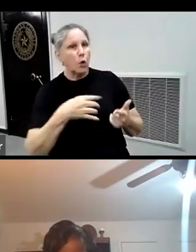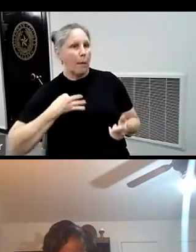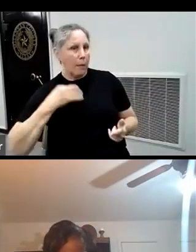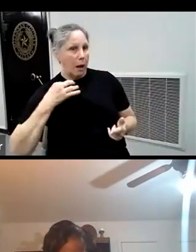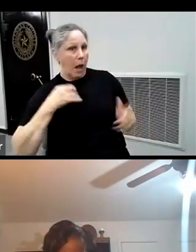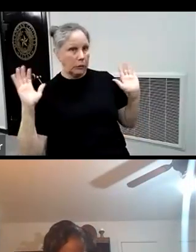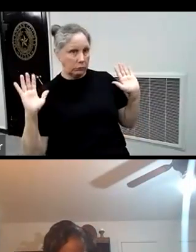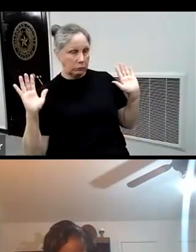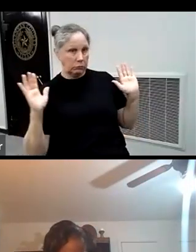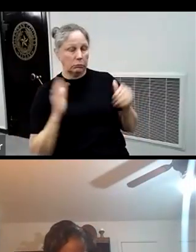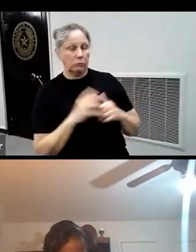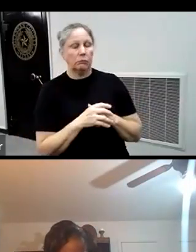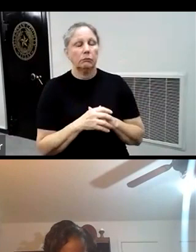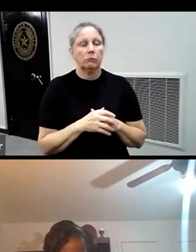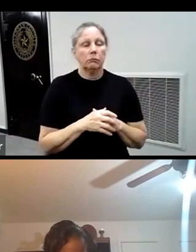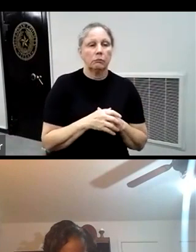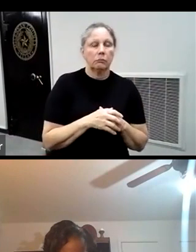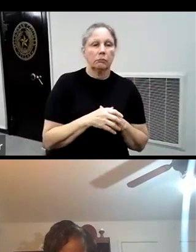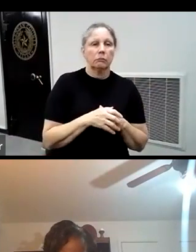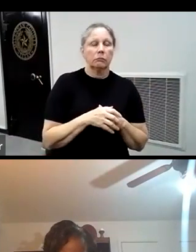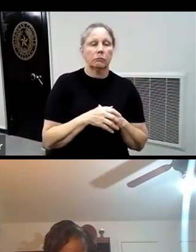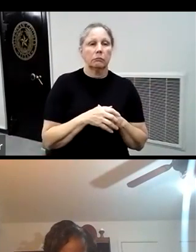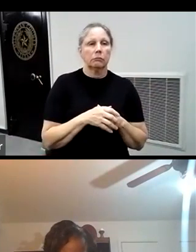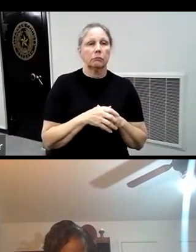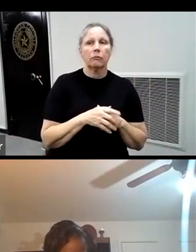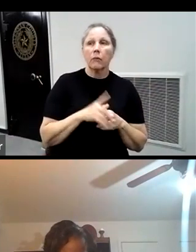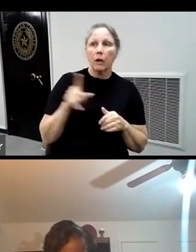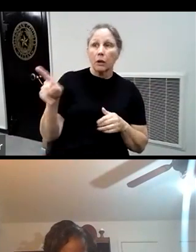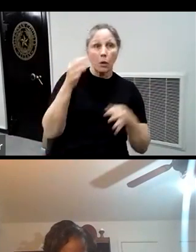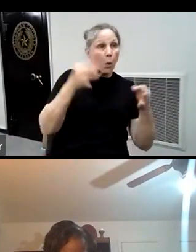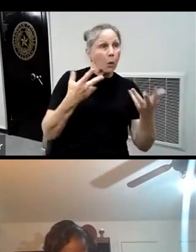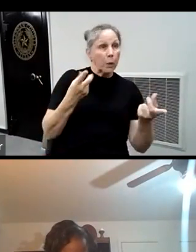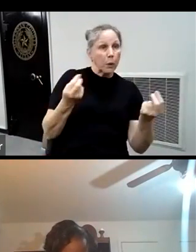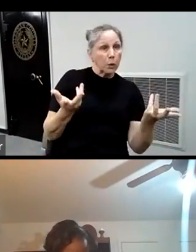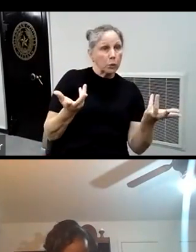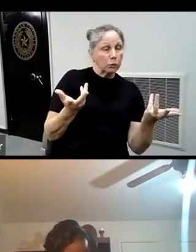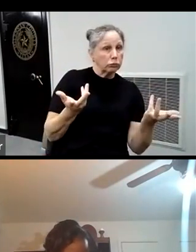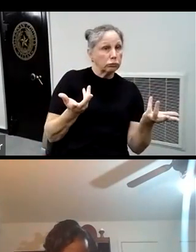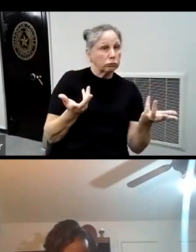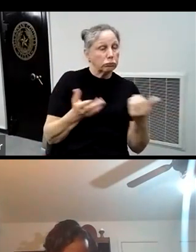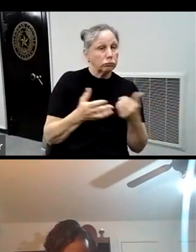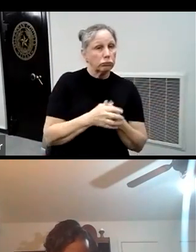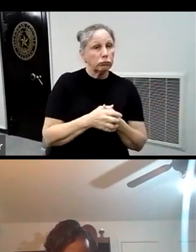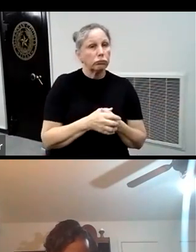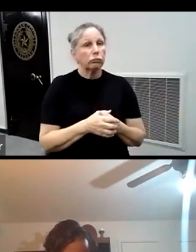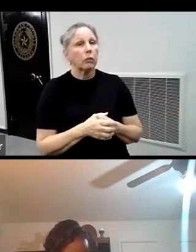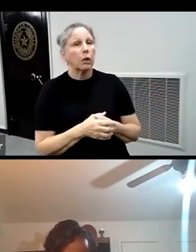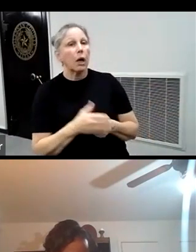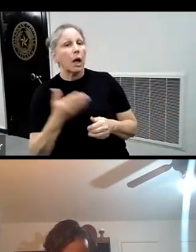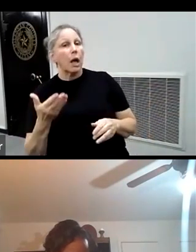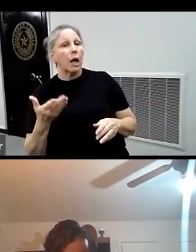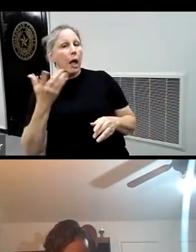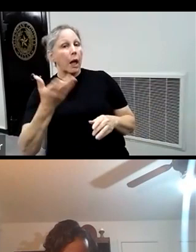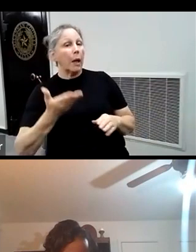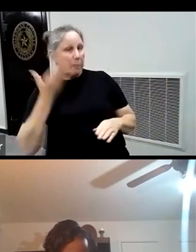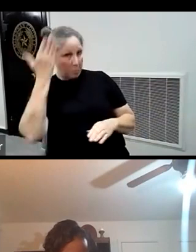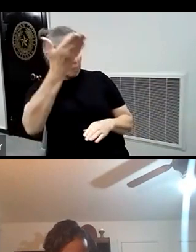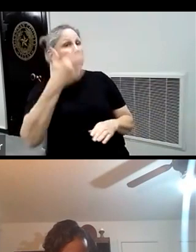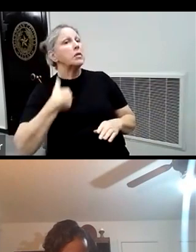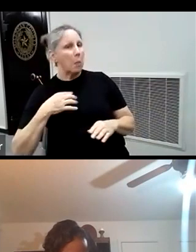submission. Okay. What's the pleasure of the court? Motion to approve the application